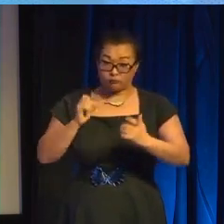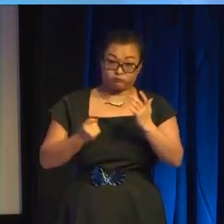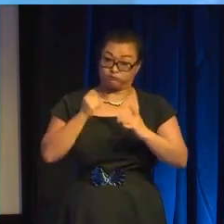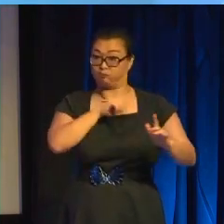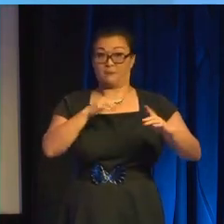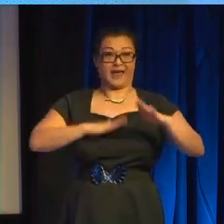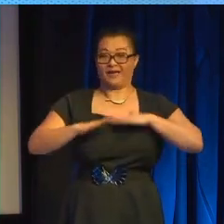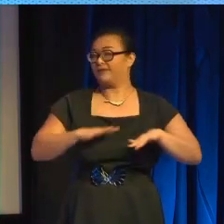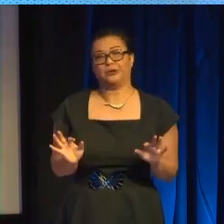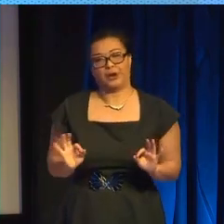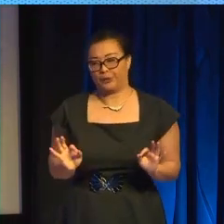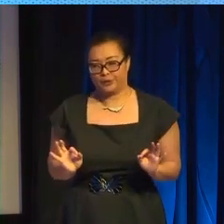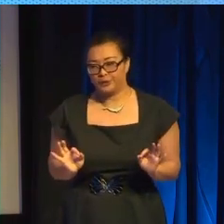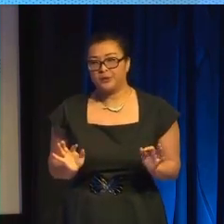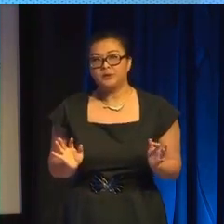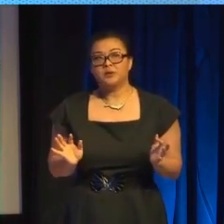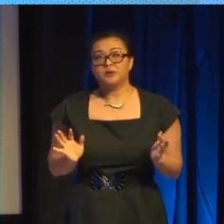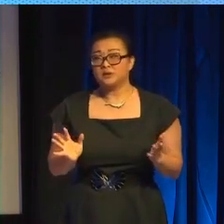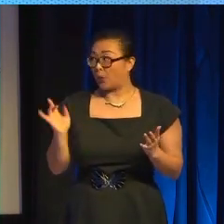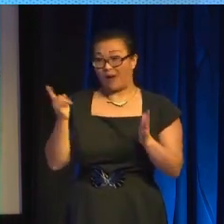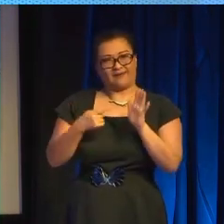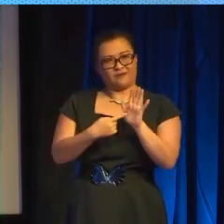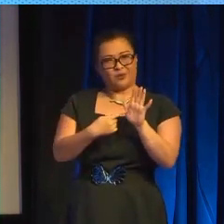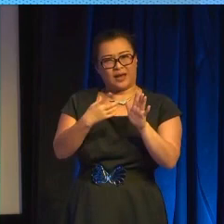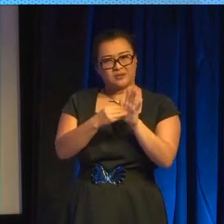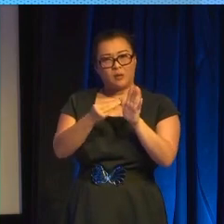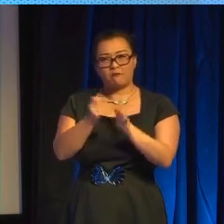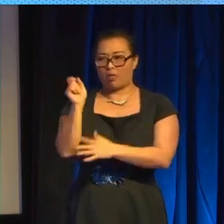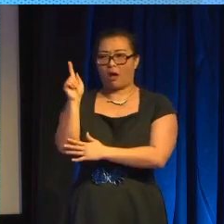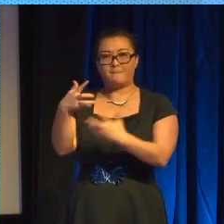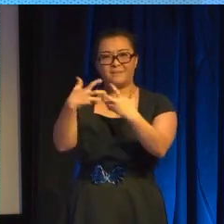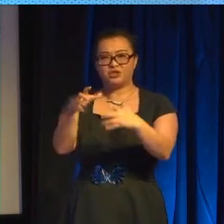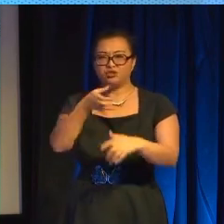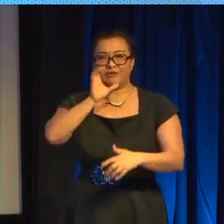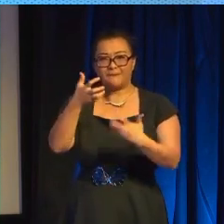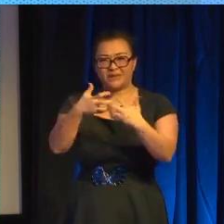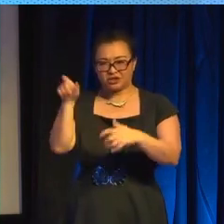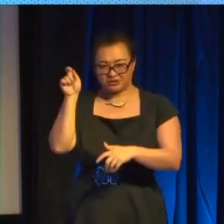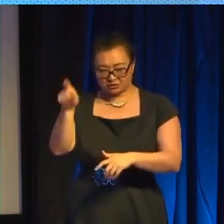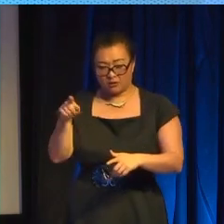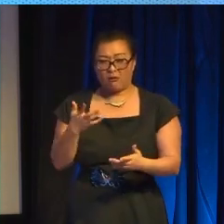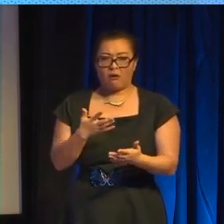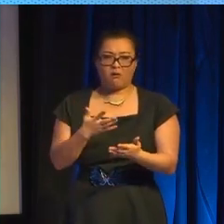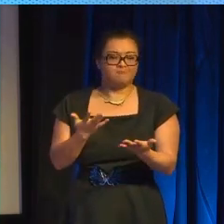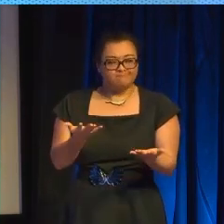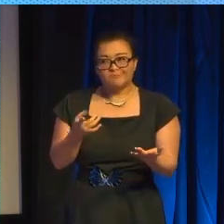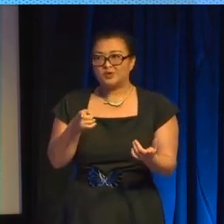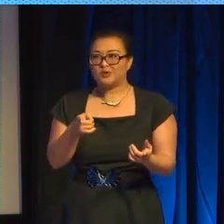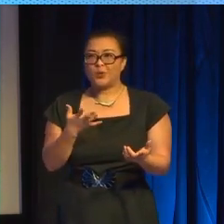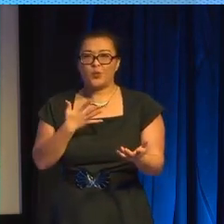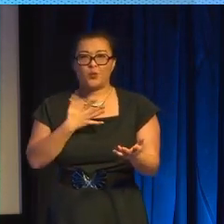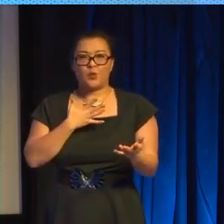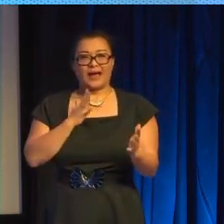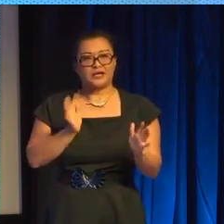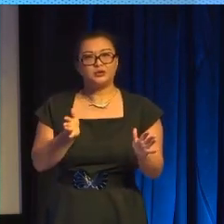that I showed of the vending machine, we obviously had to respond, we had to set